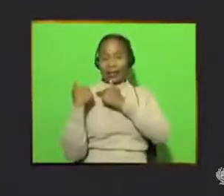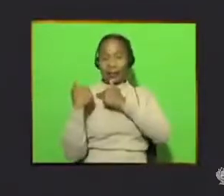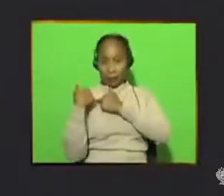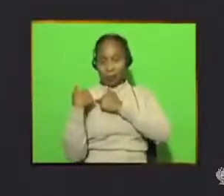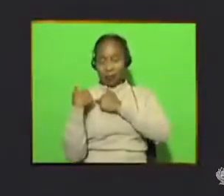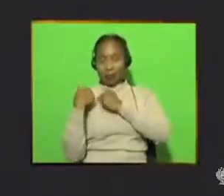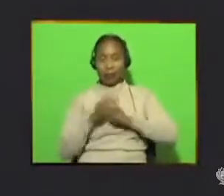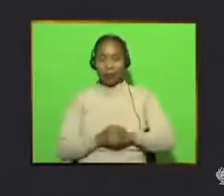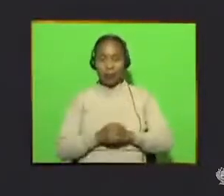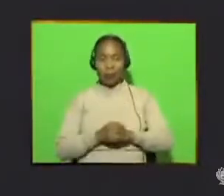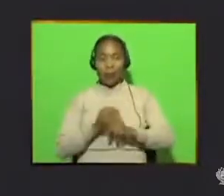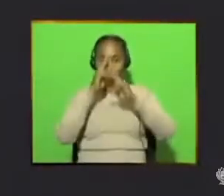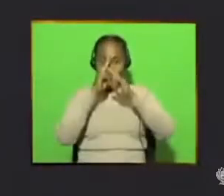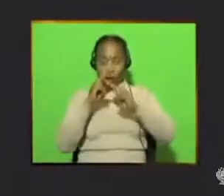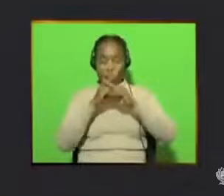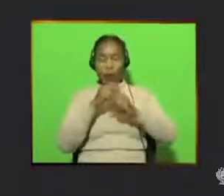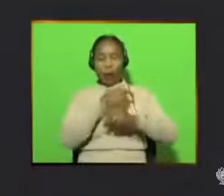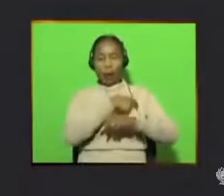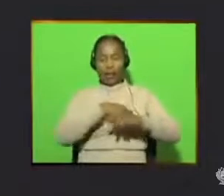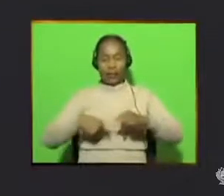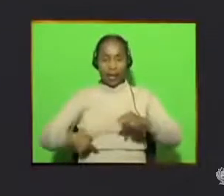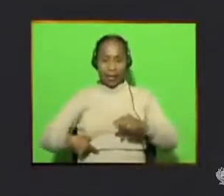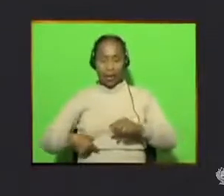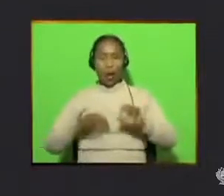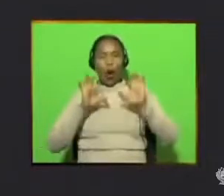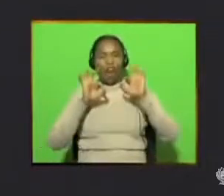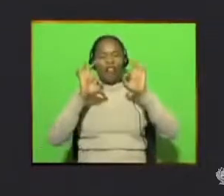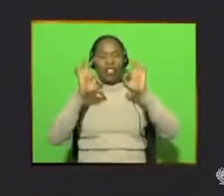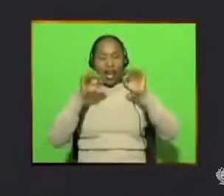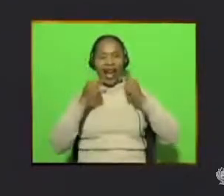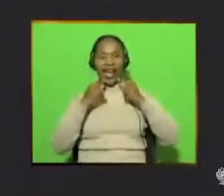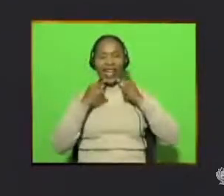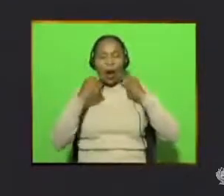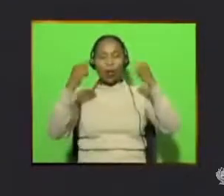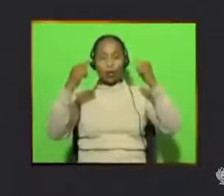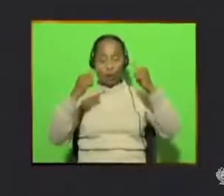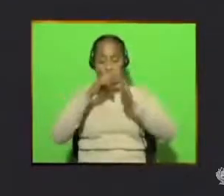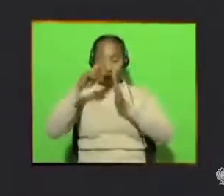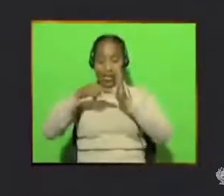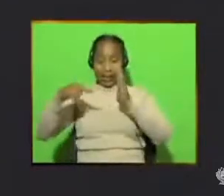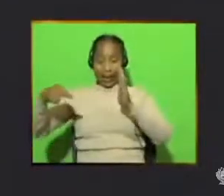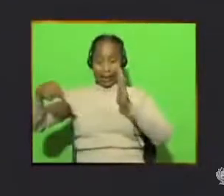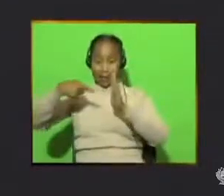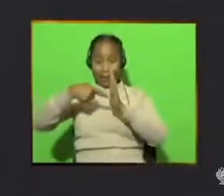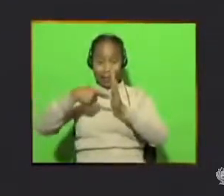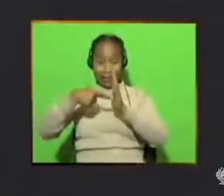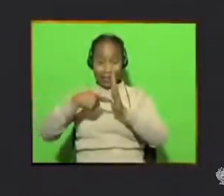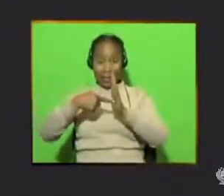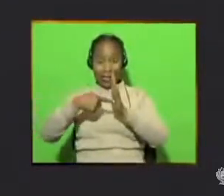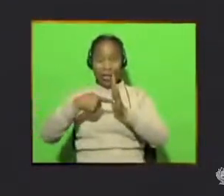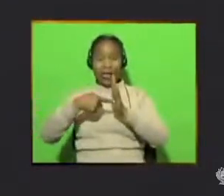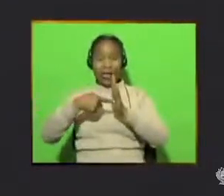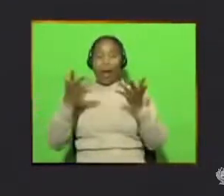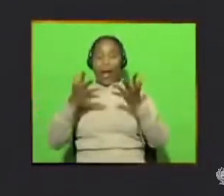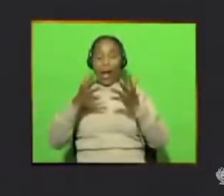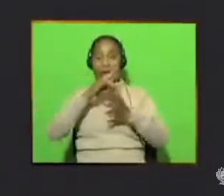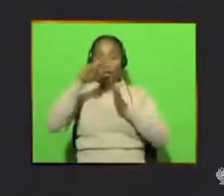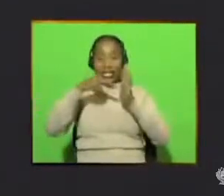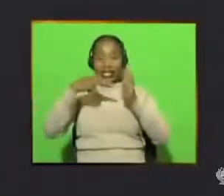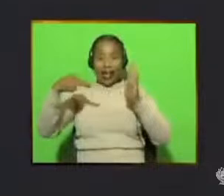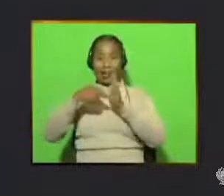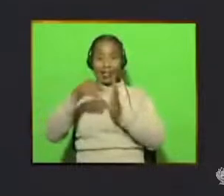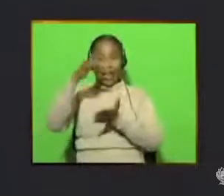President, at the official announcement of the results at the Results Center, you